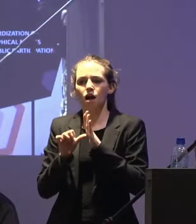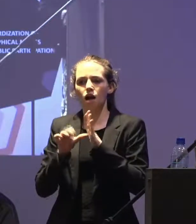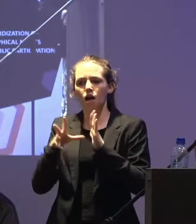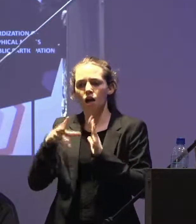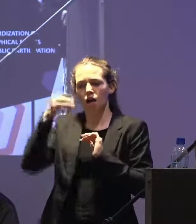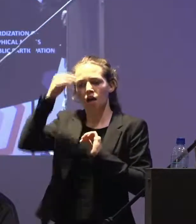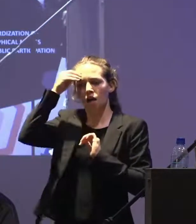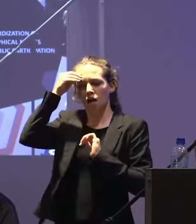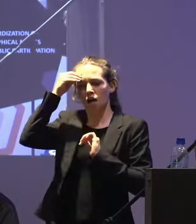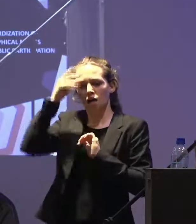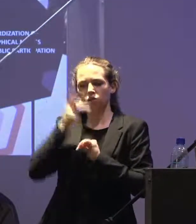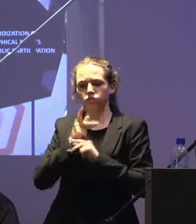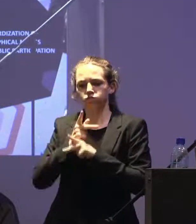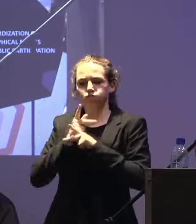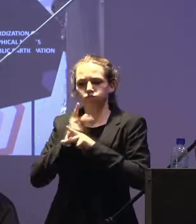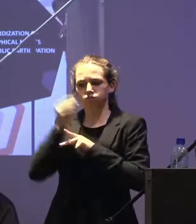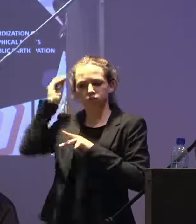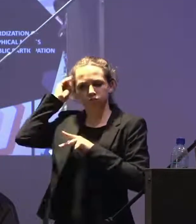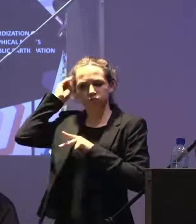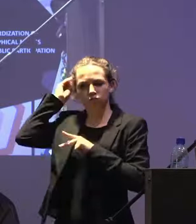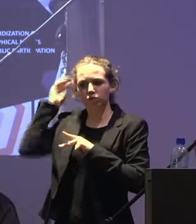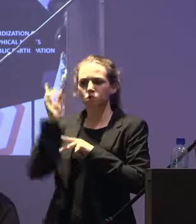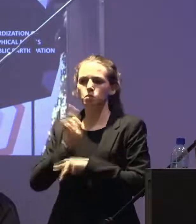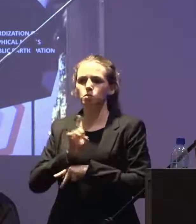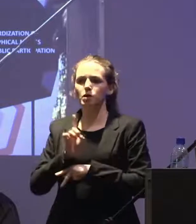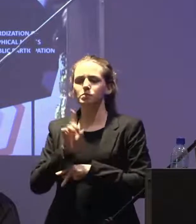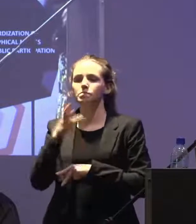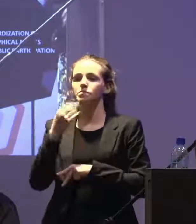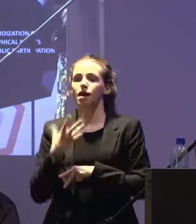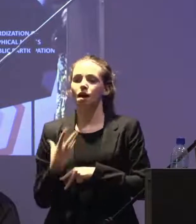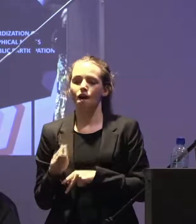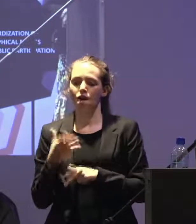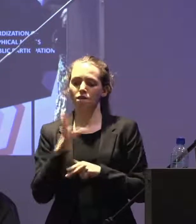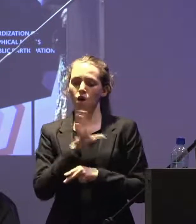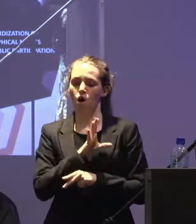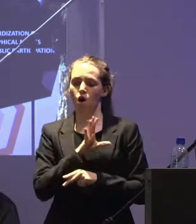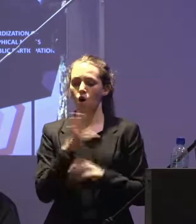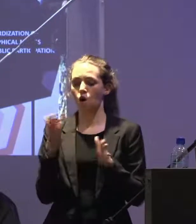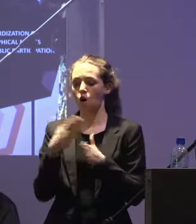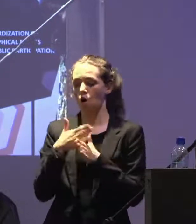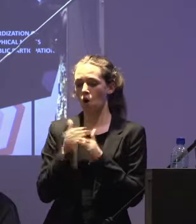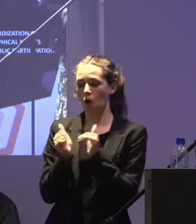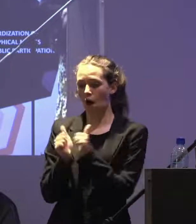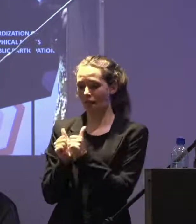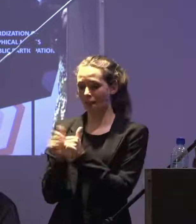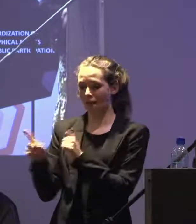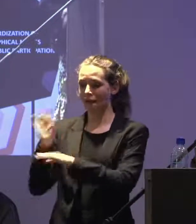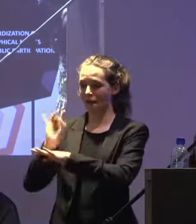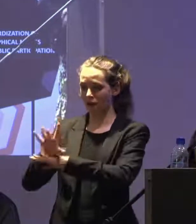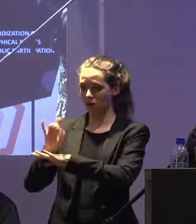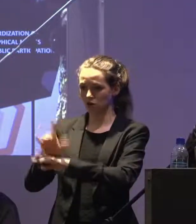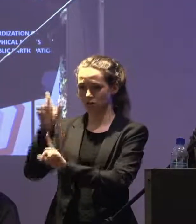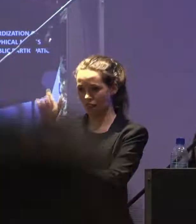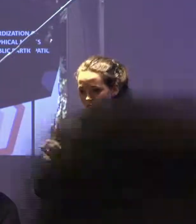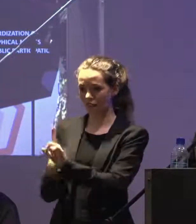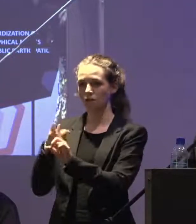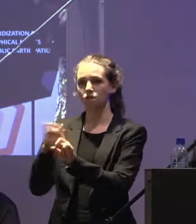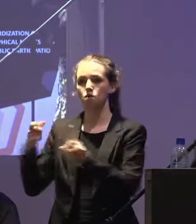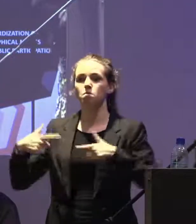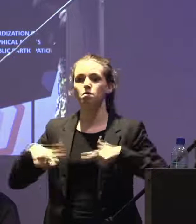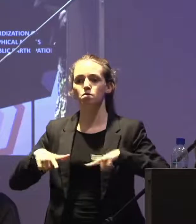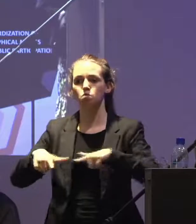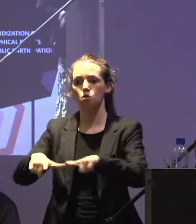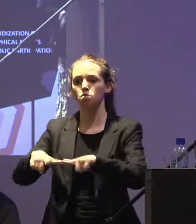Before that, in fact, I've seen a colleague, a councillor from Limpopo,